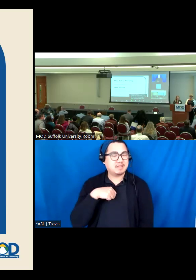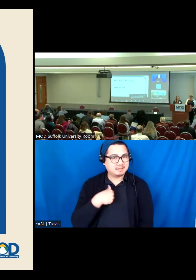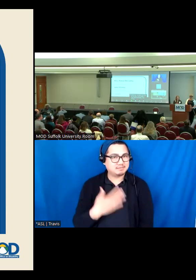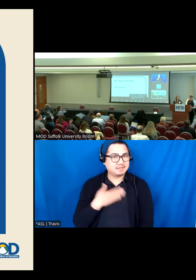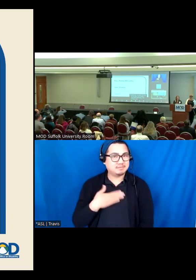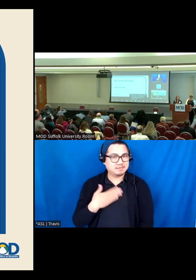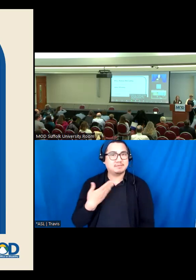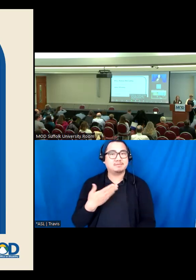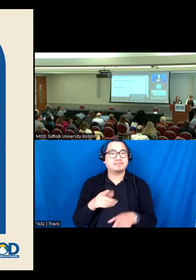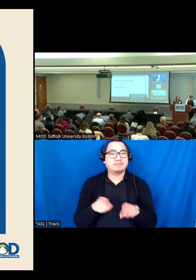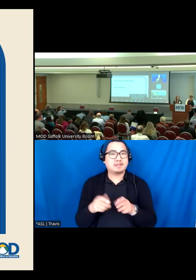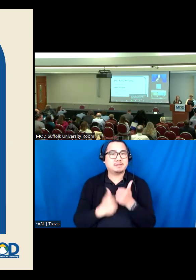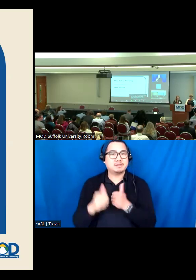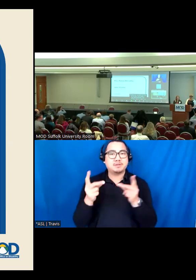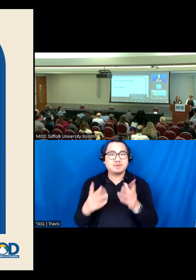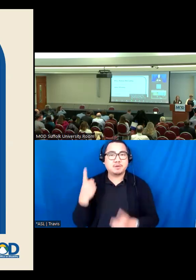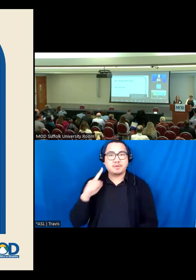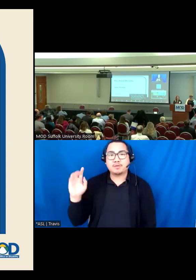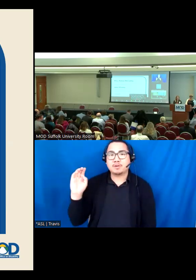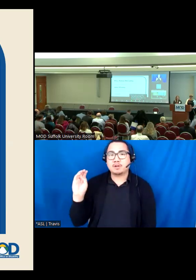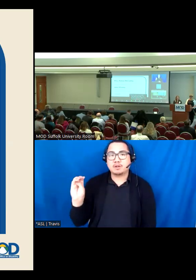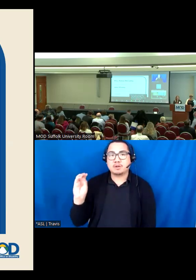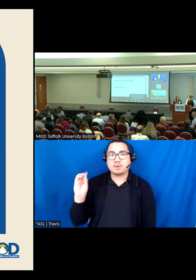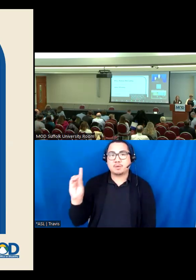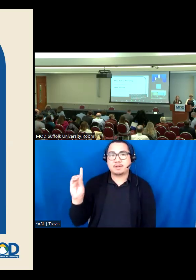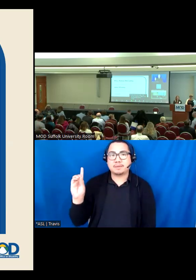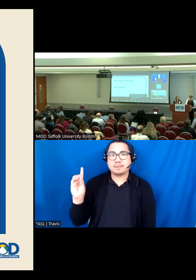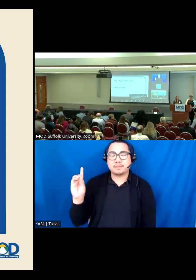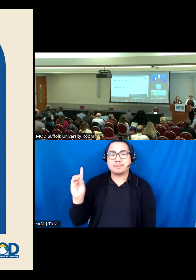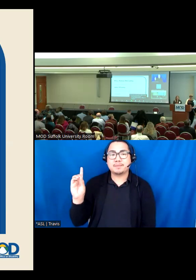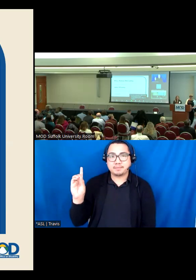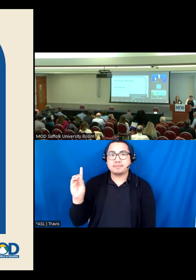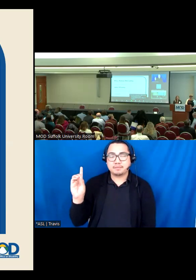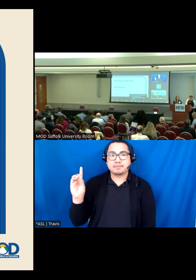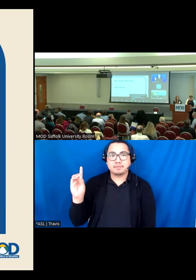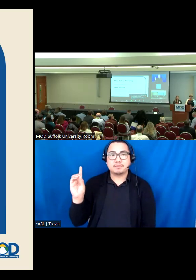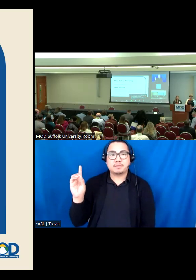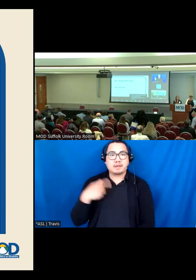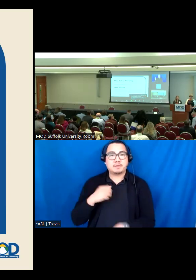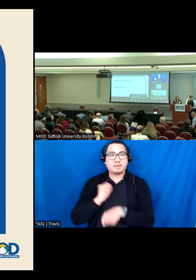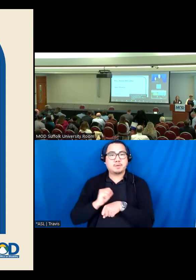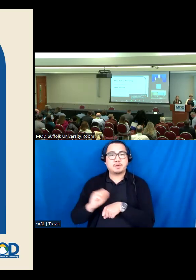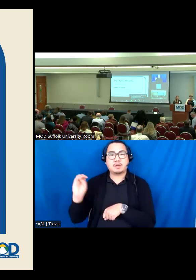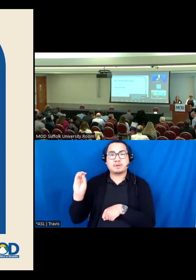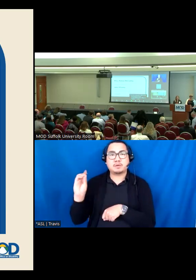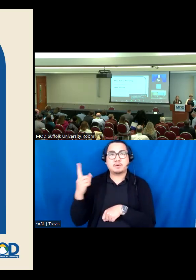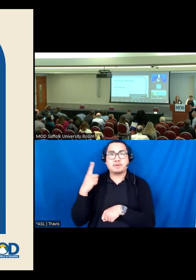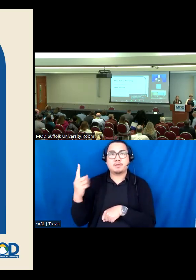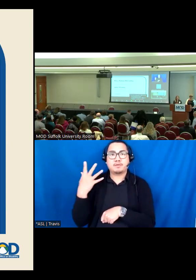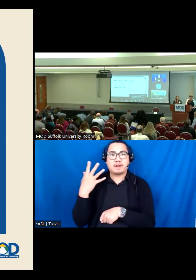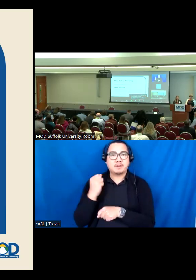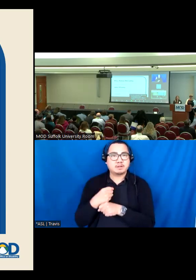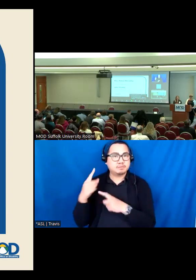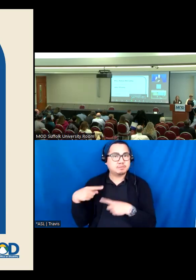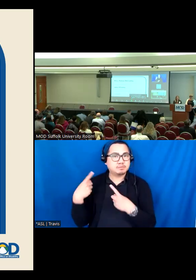the executive director of the Massachusetts Office on Disability. I've been at MOD now for 5 years, which